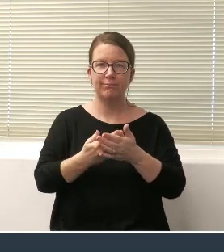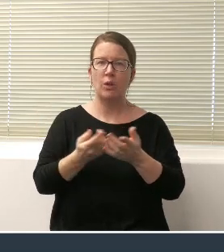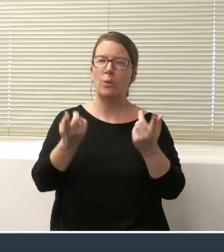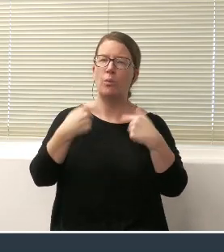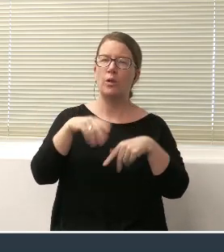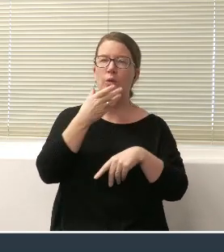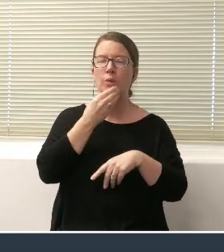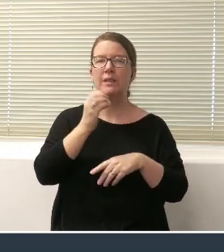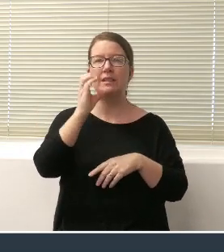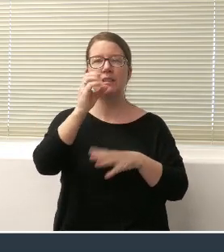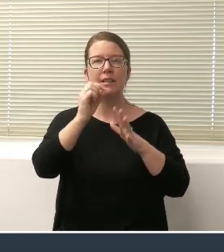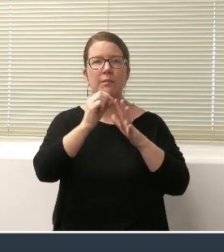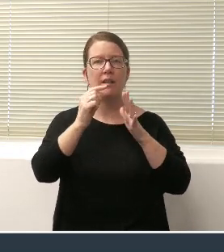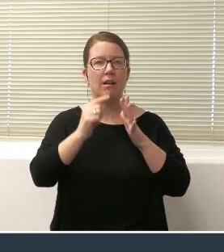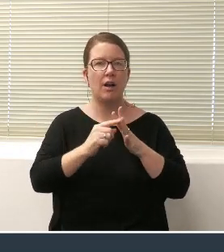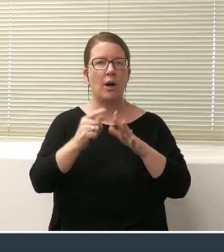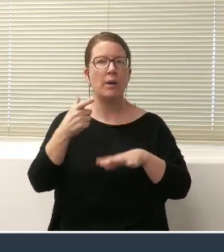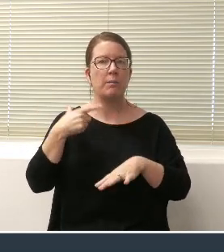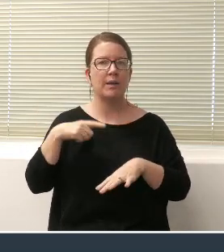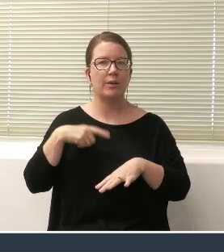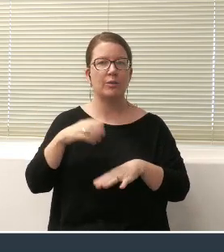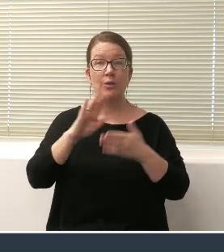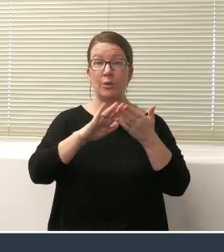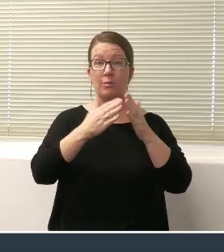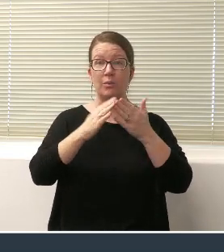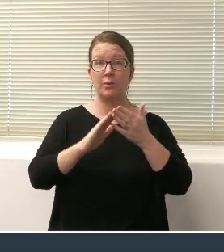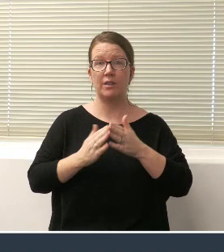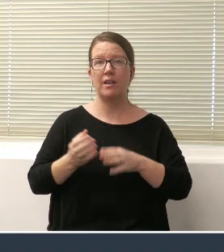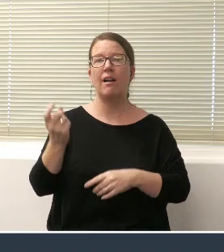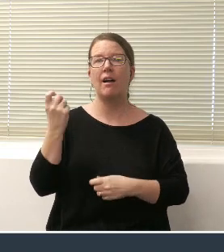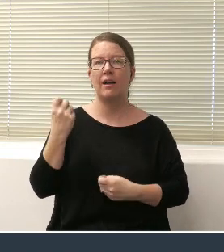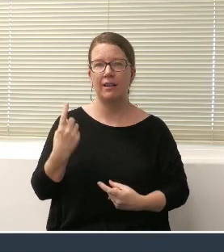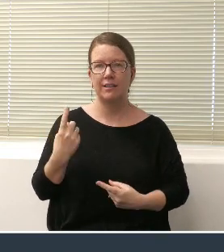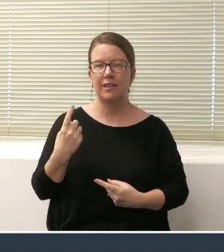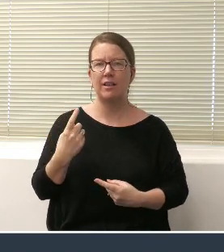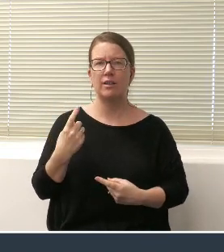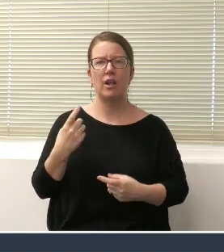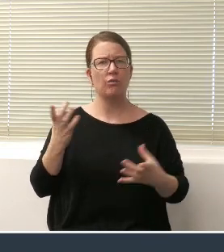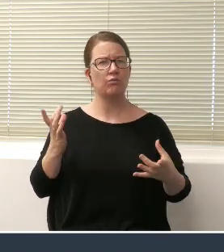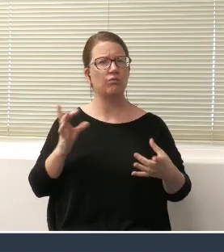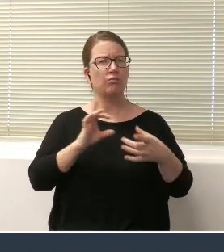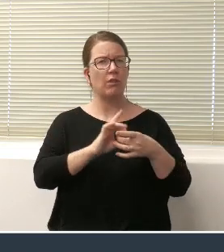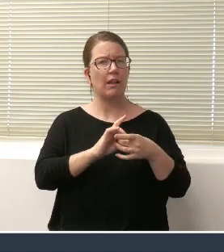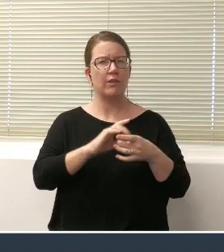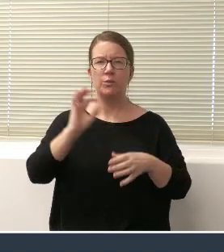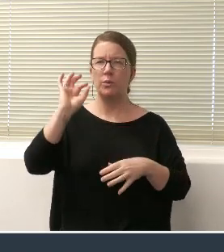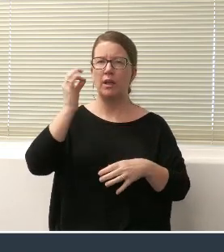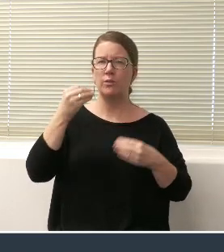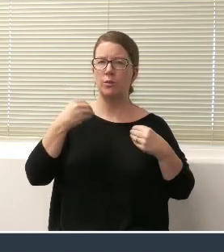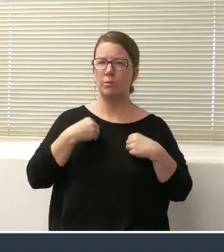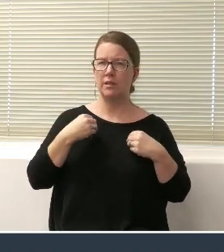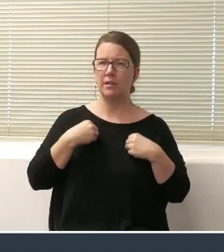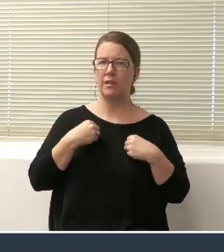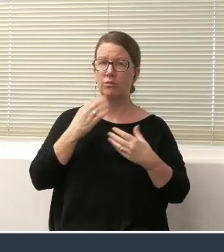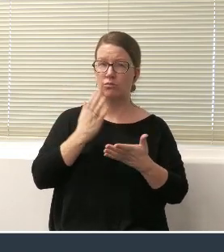use CPI, I guess, because a lot of the community understand it. How relevant is CPI to council business? Because we used to